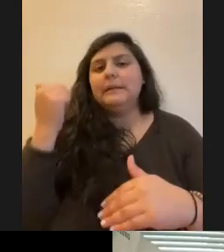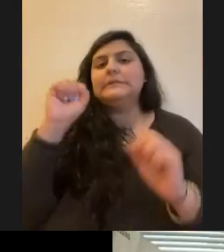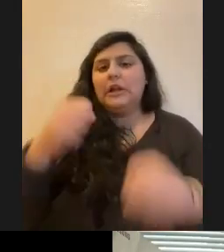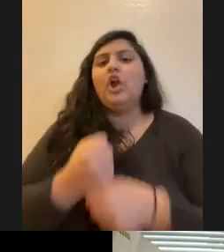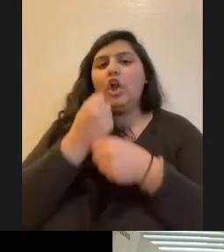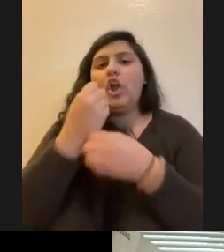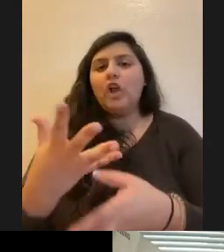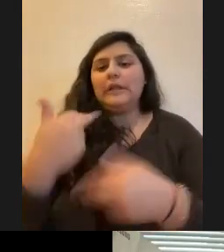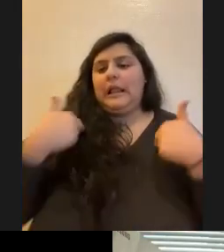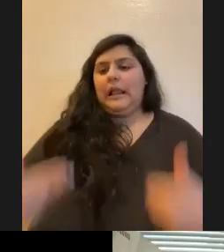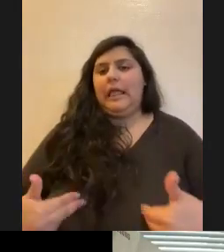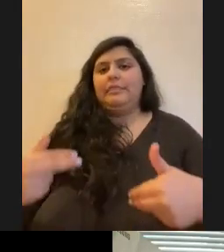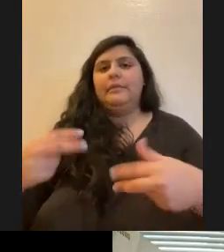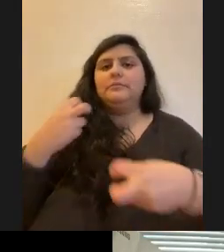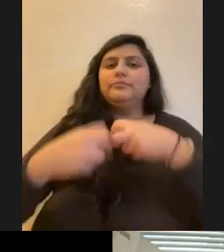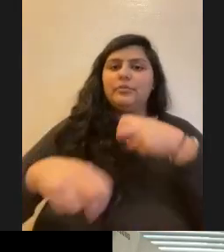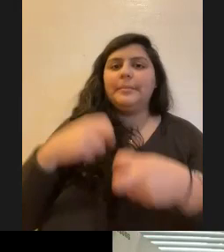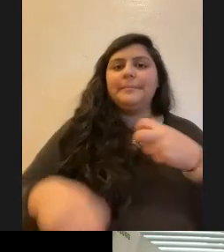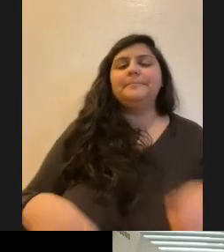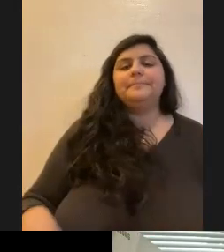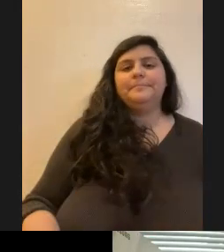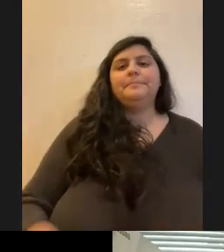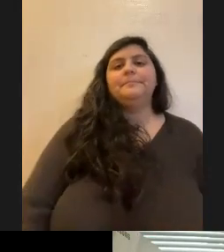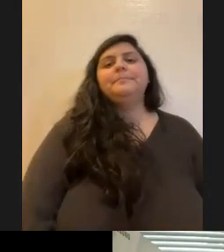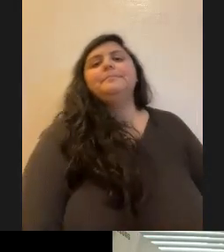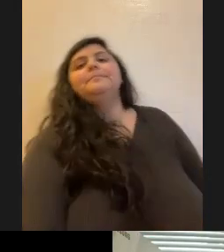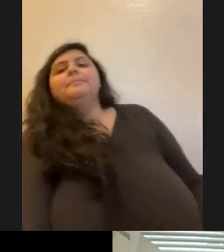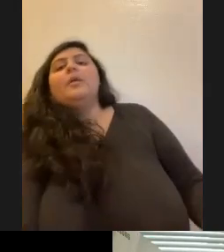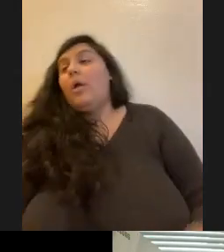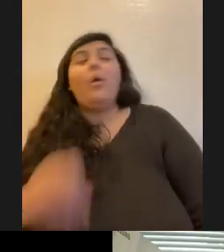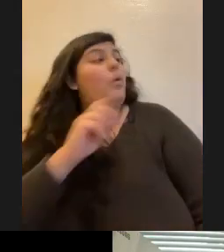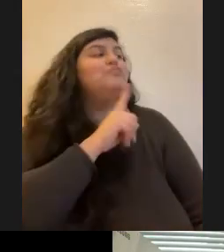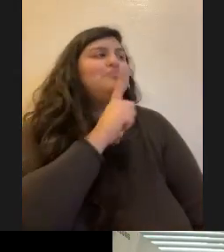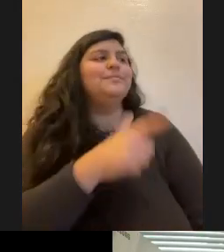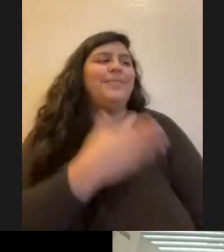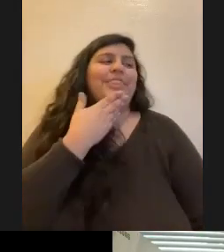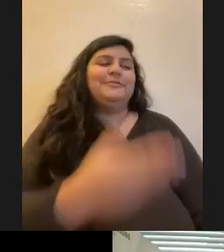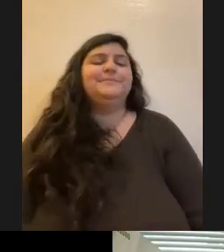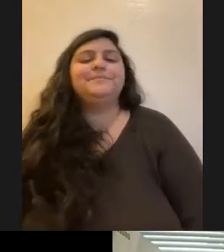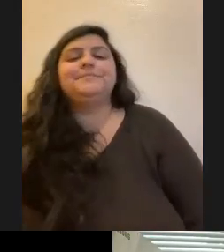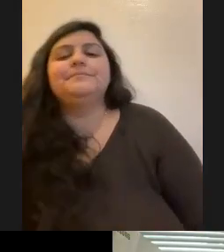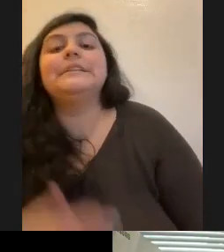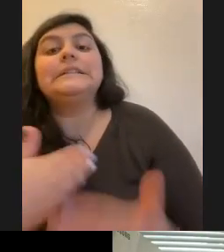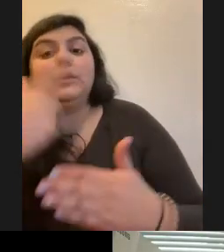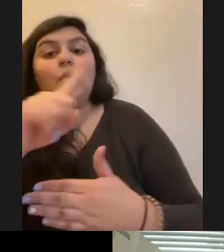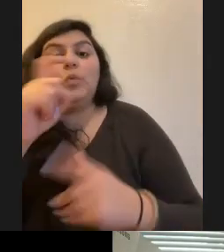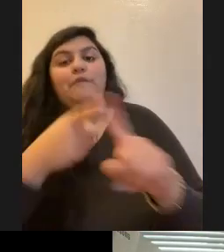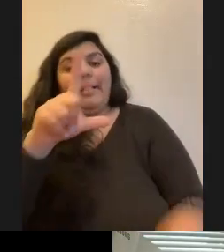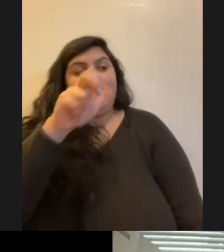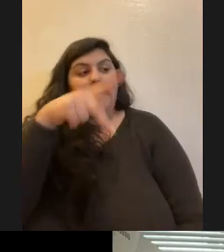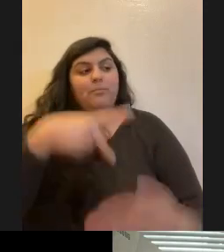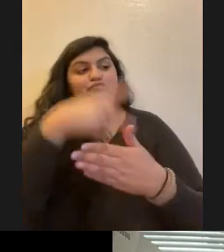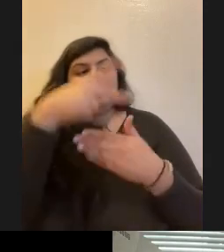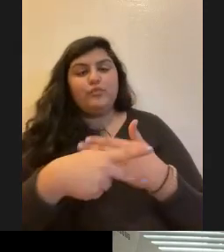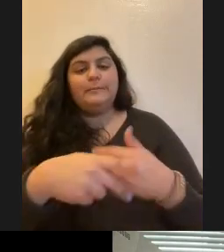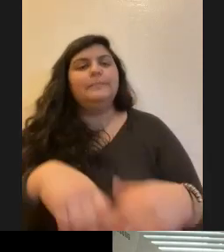some like health issues. For sure. Thank you. Our next question is also from the LEAP program. What kinds of